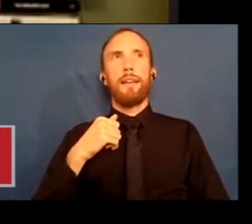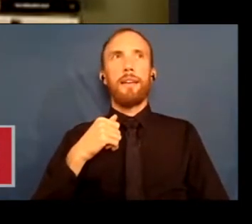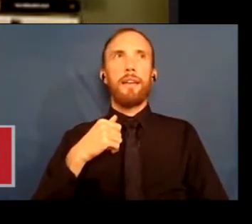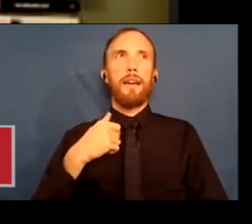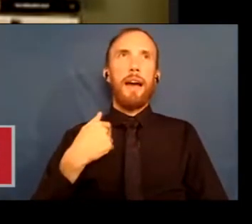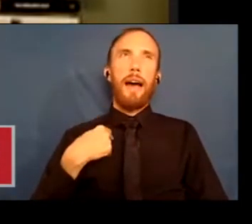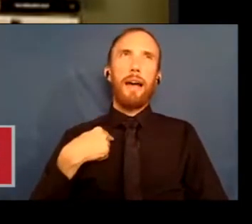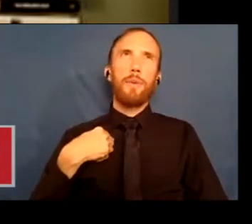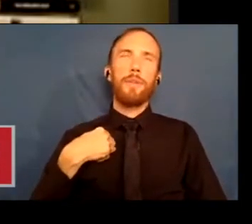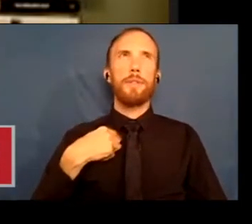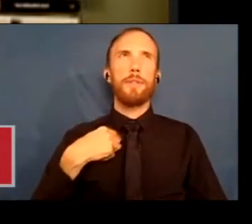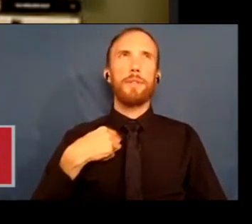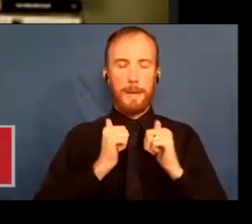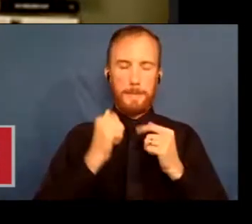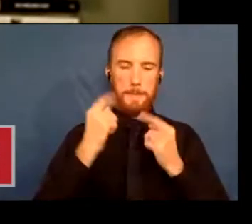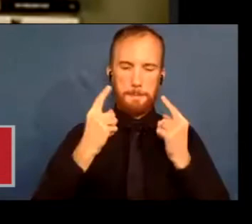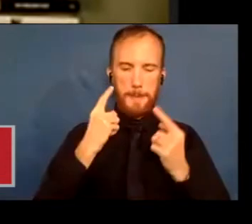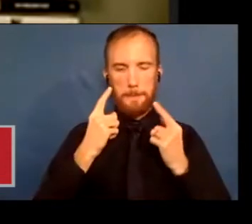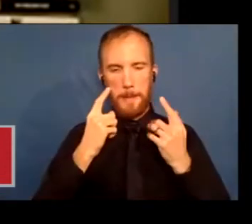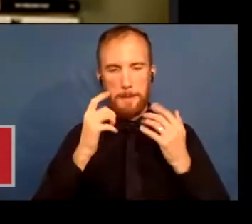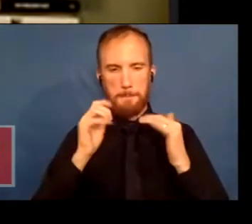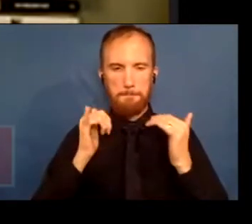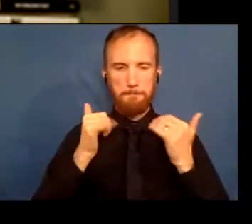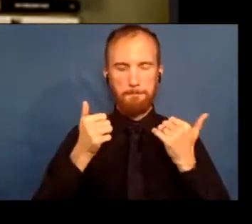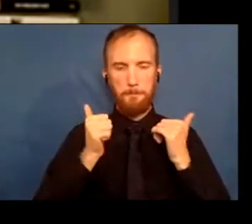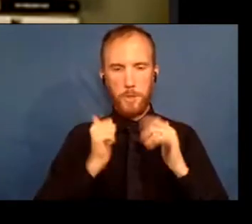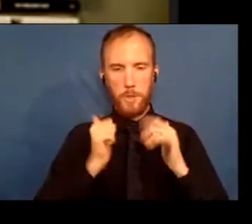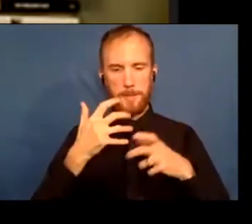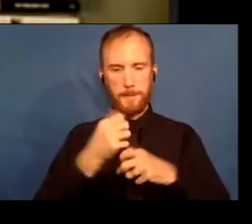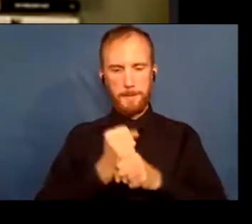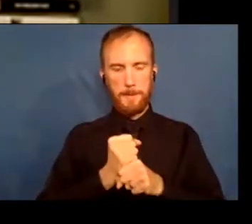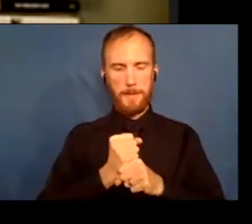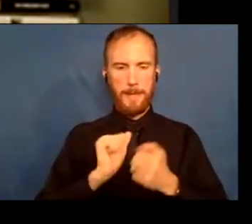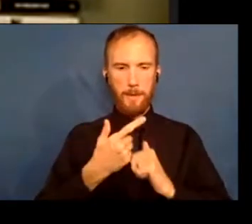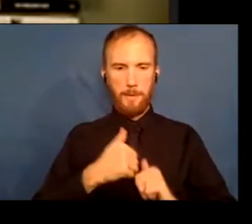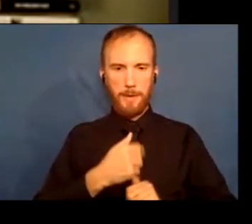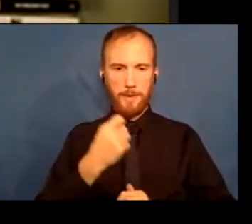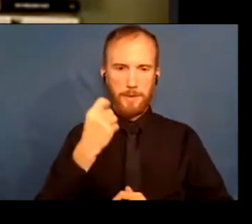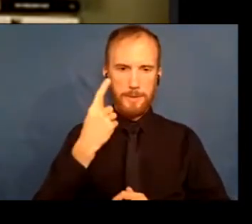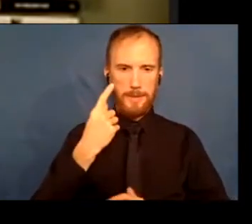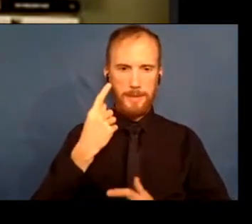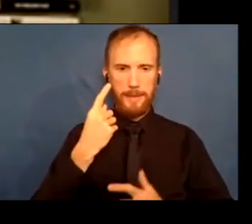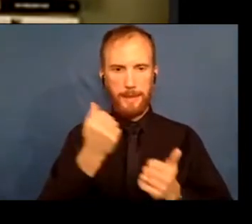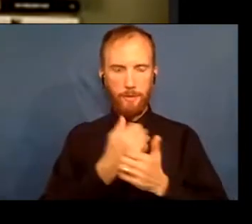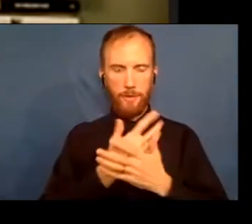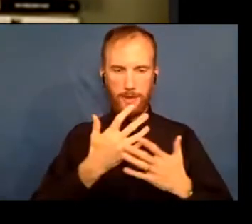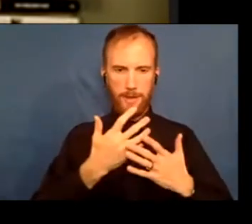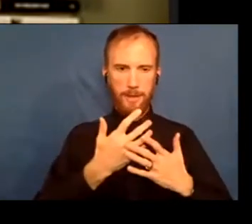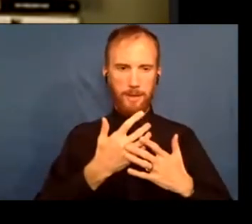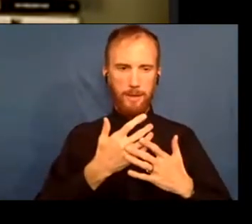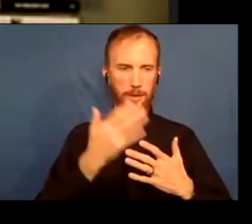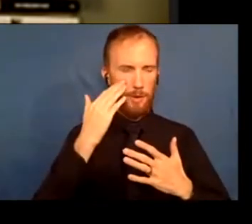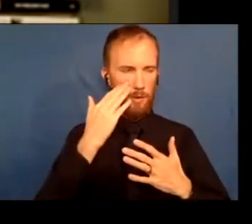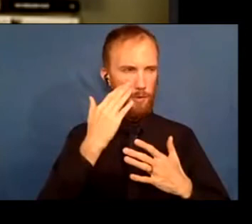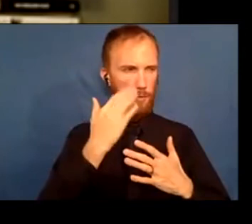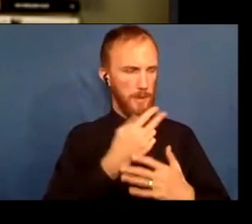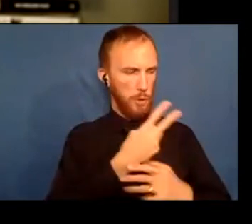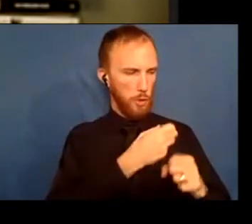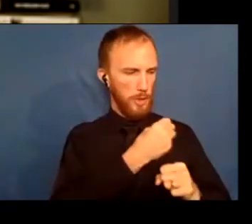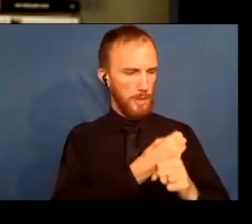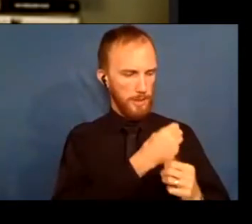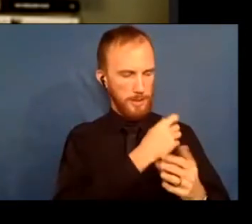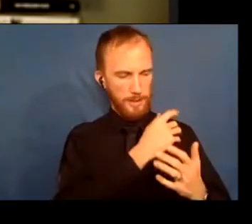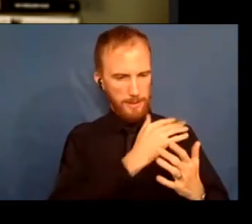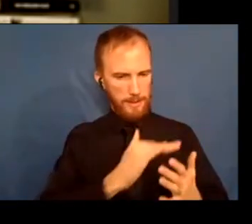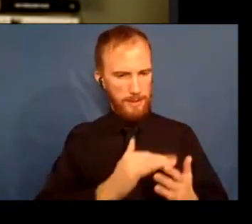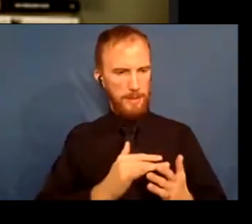to summarize our understanding after about 2 years of how I think we would, as an